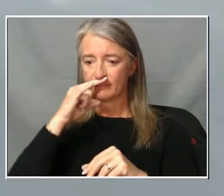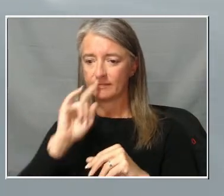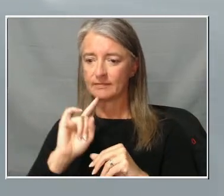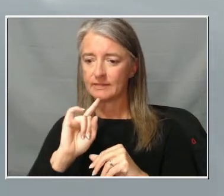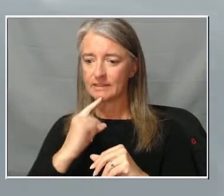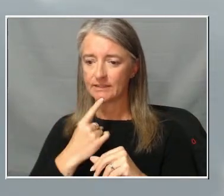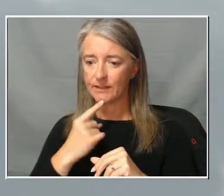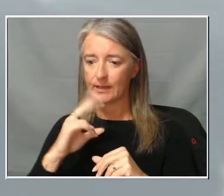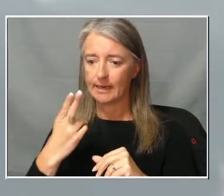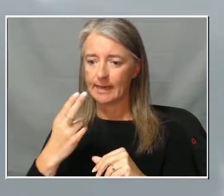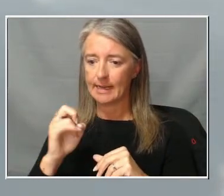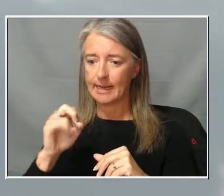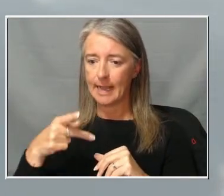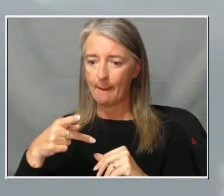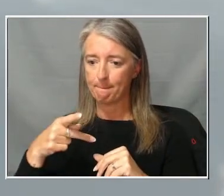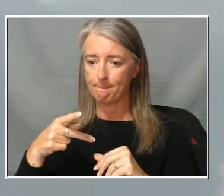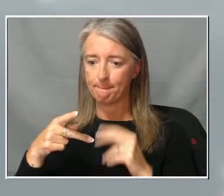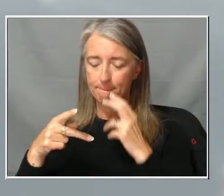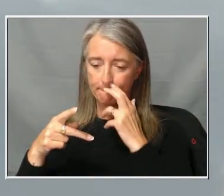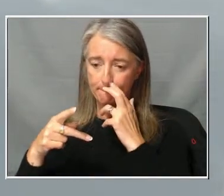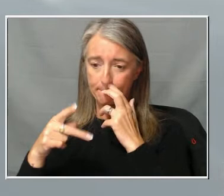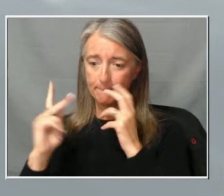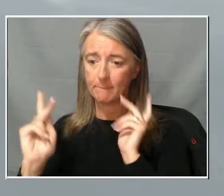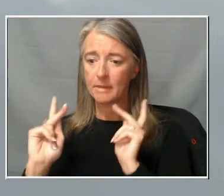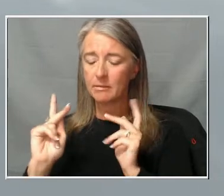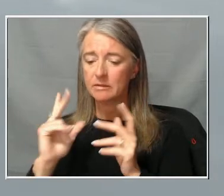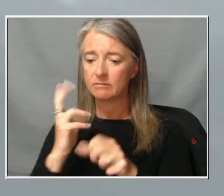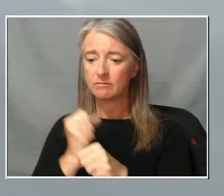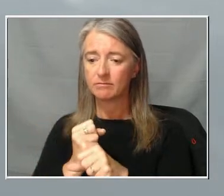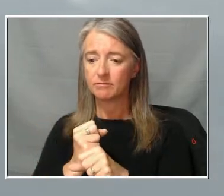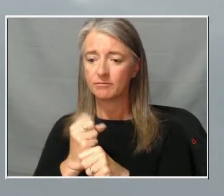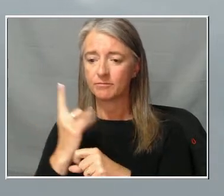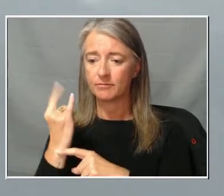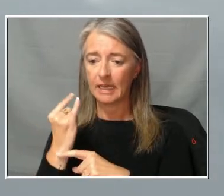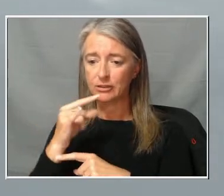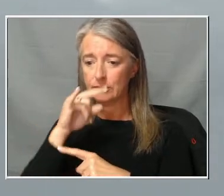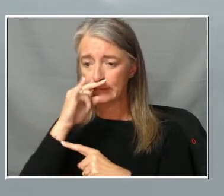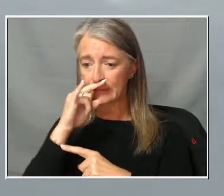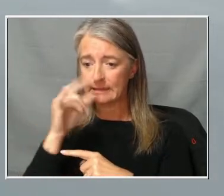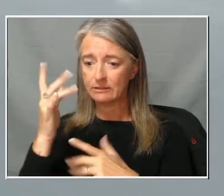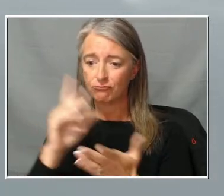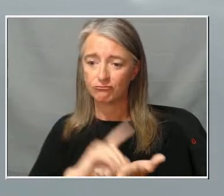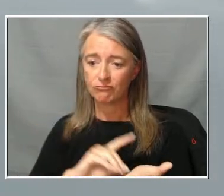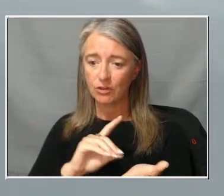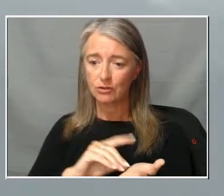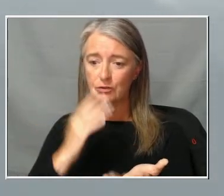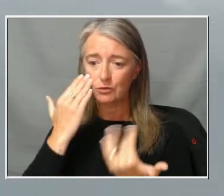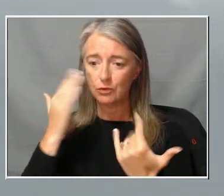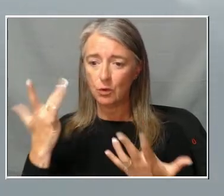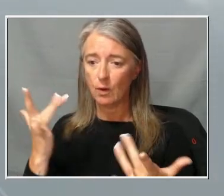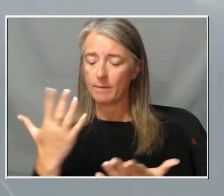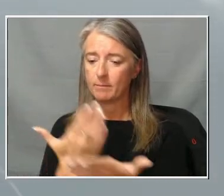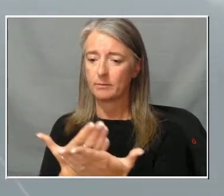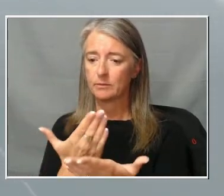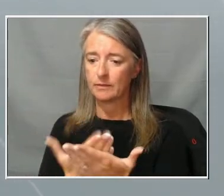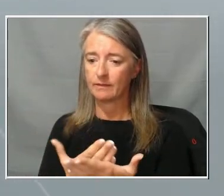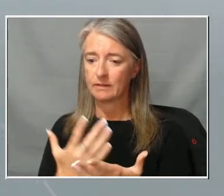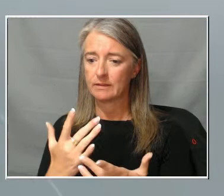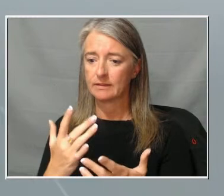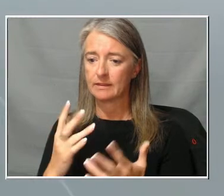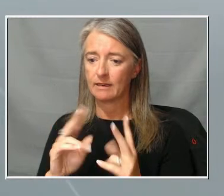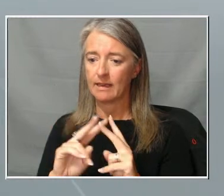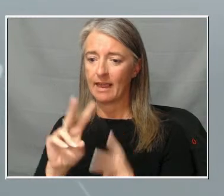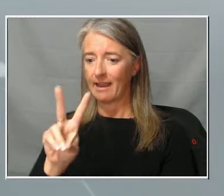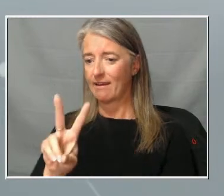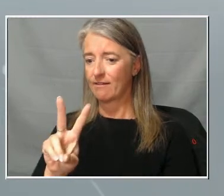hepatitis. Last year, hundreds of kids were coming down with hepatitis. Doctors didn't know why. Now there is evidence it might be due to a virus.